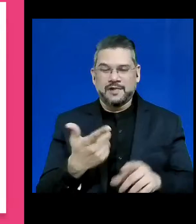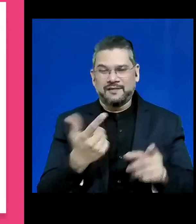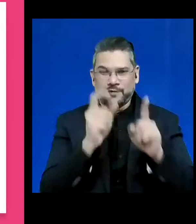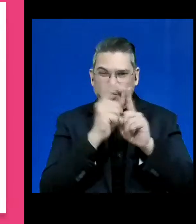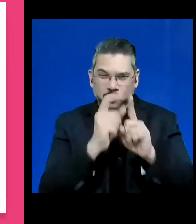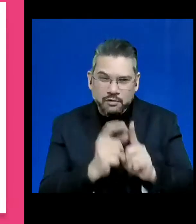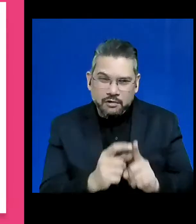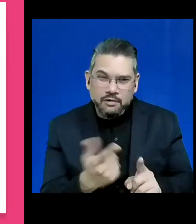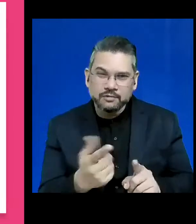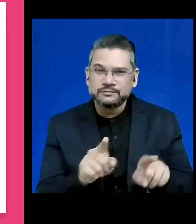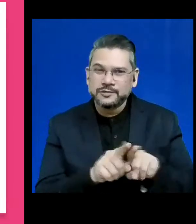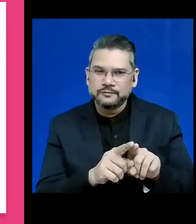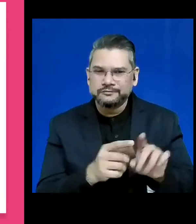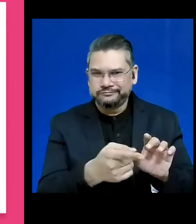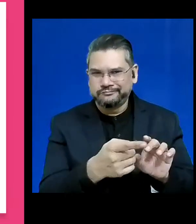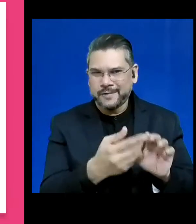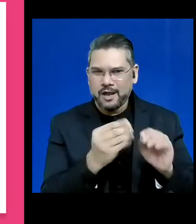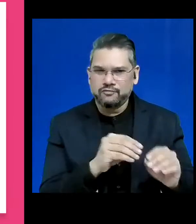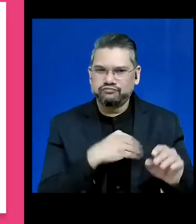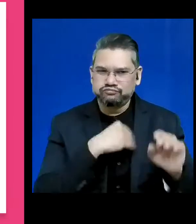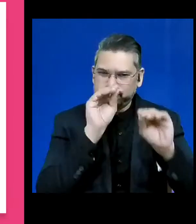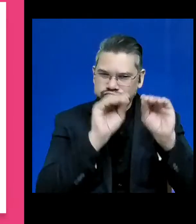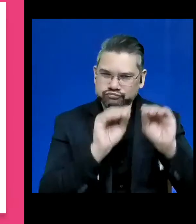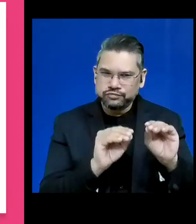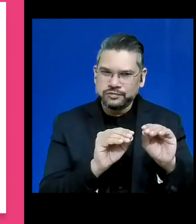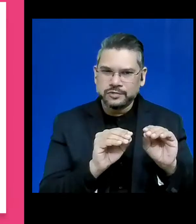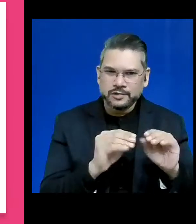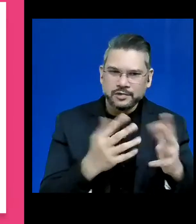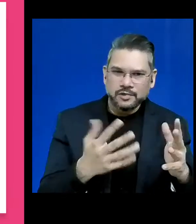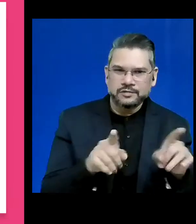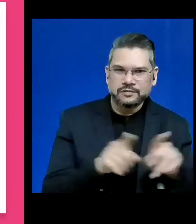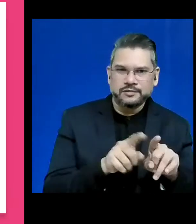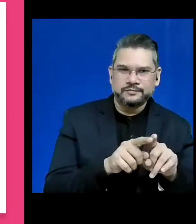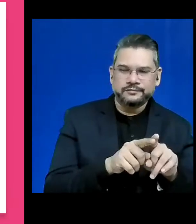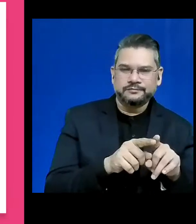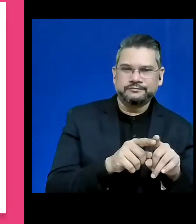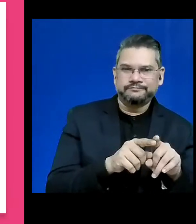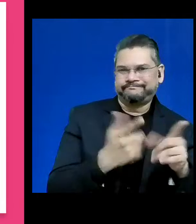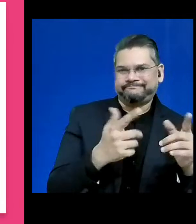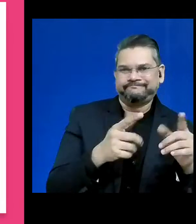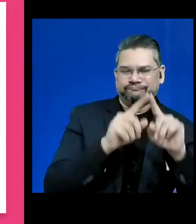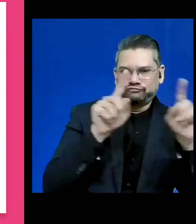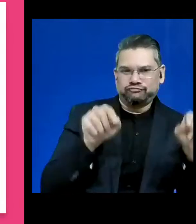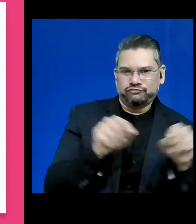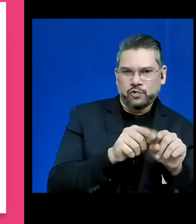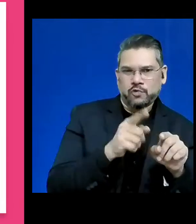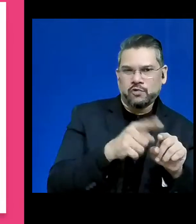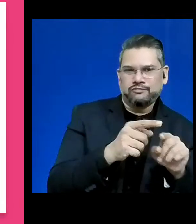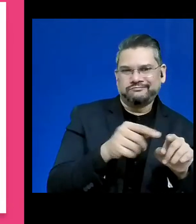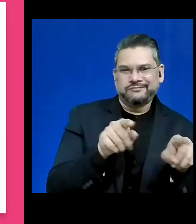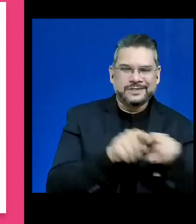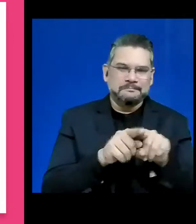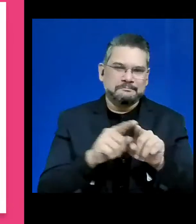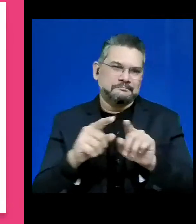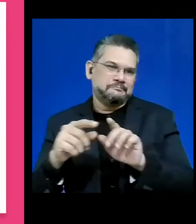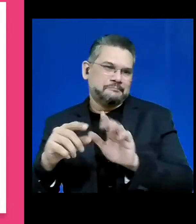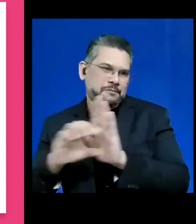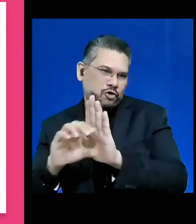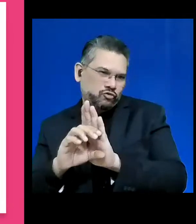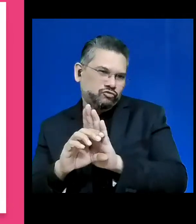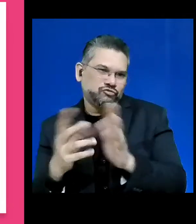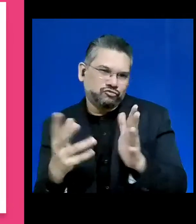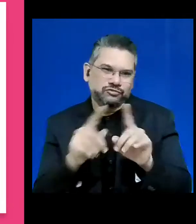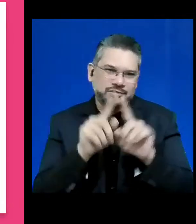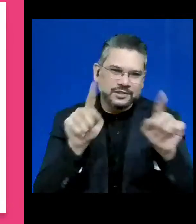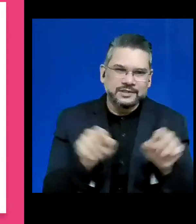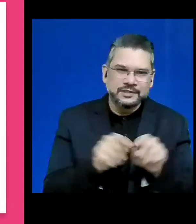or something with a role equals image. Alt text, an alt attribute can allow you to